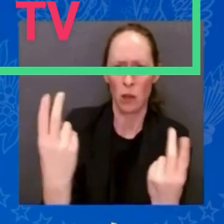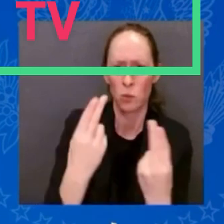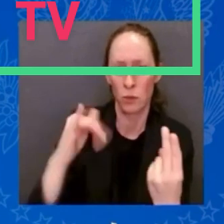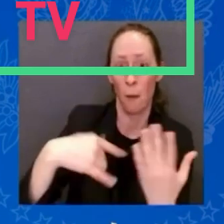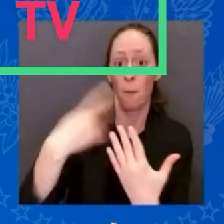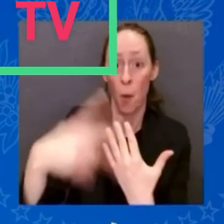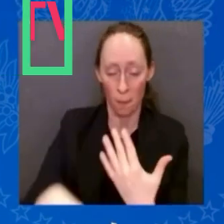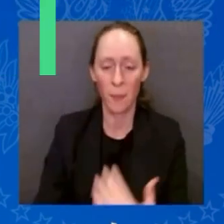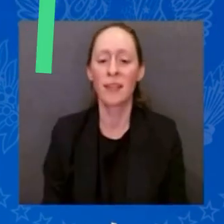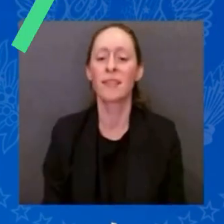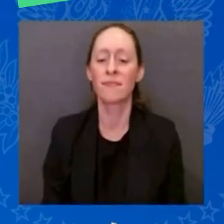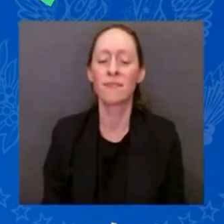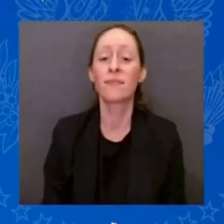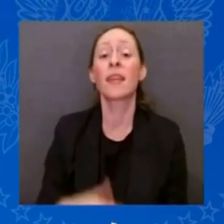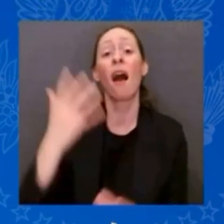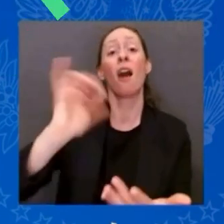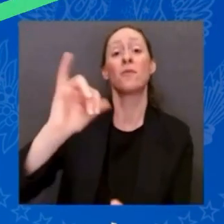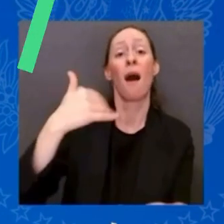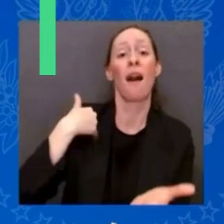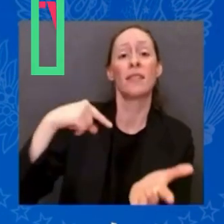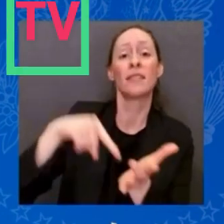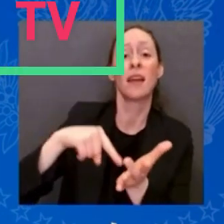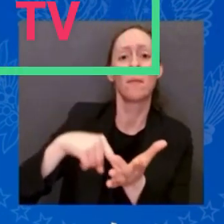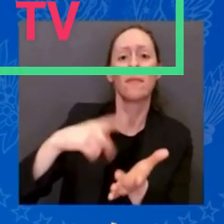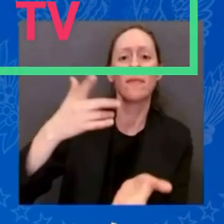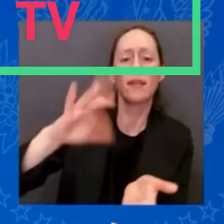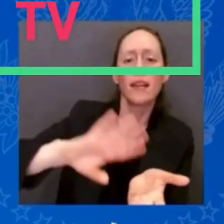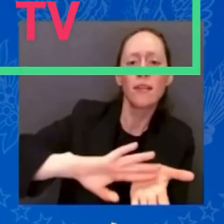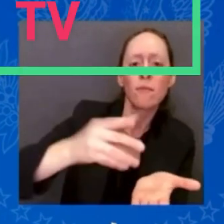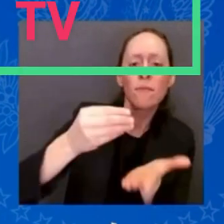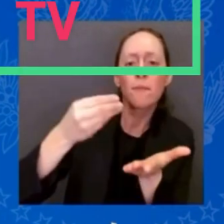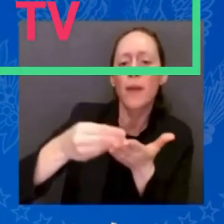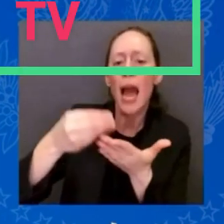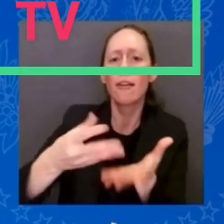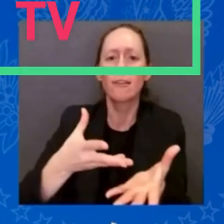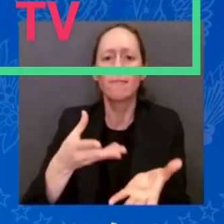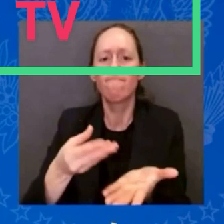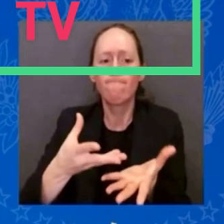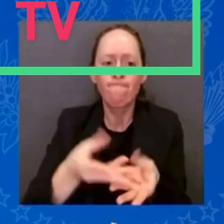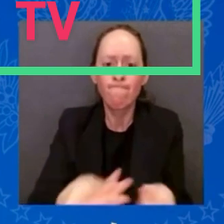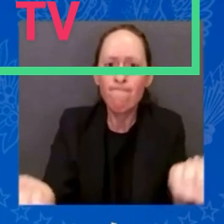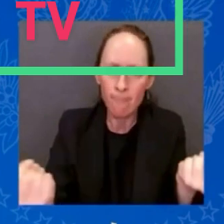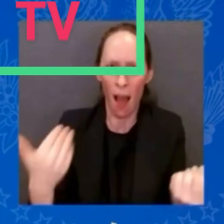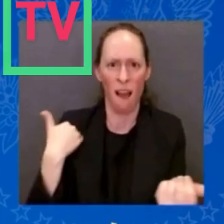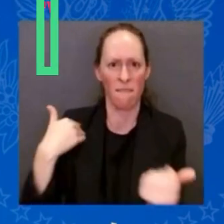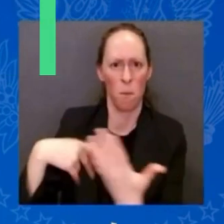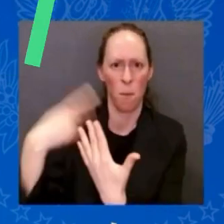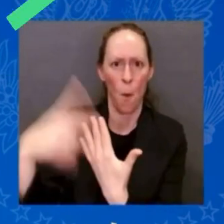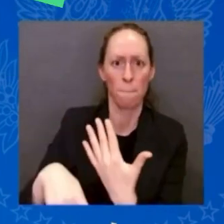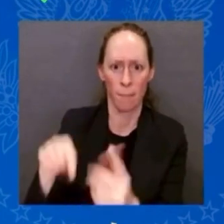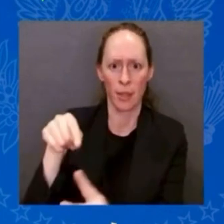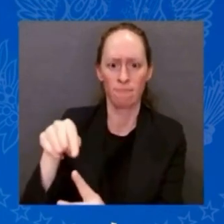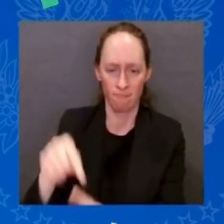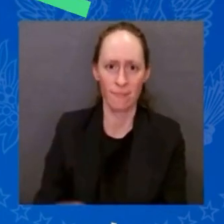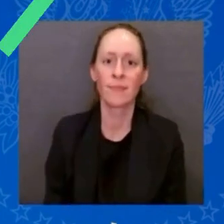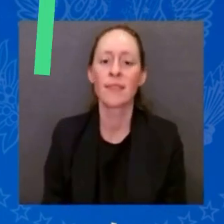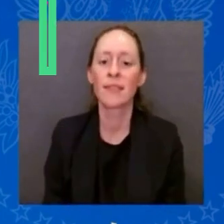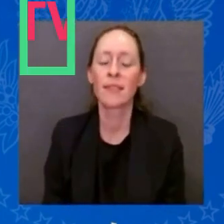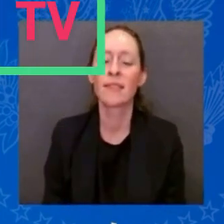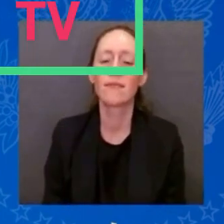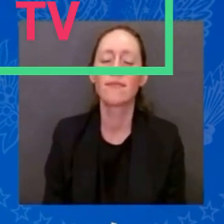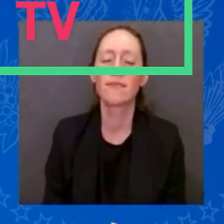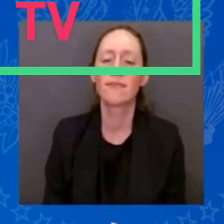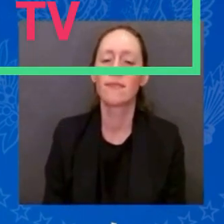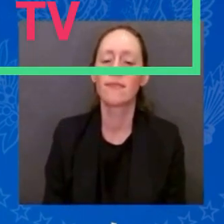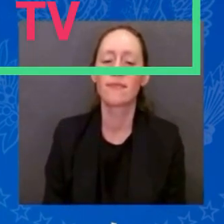relief, up to $10,000 for many borrowers and up to $20,000 for those who had gotten a Pell Grant. Nearly 90% of